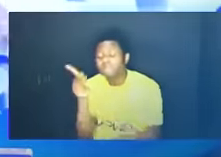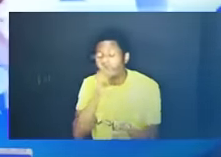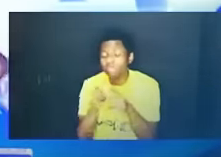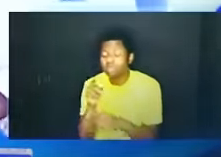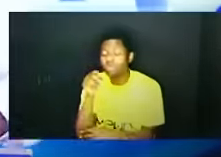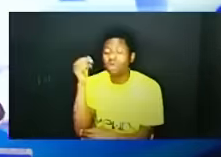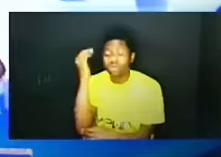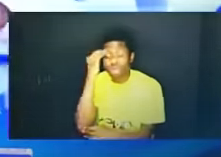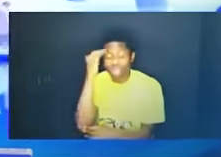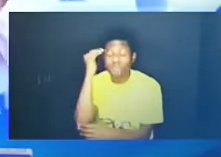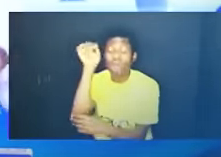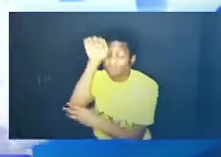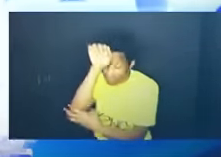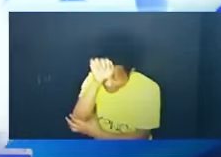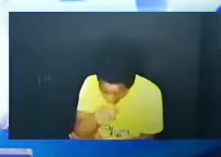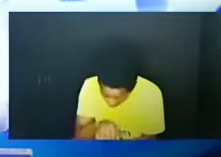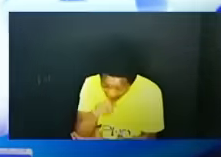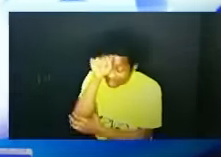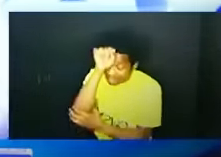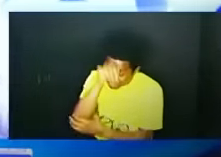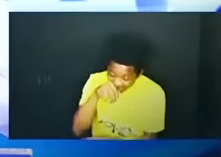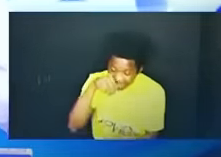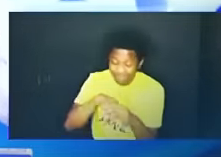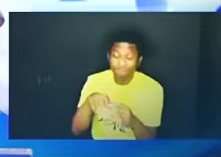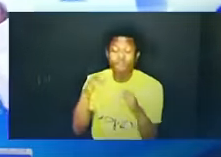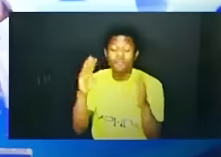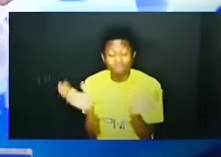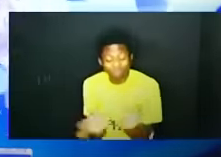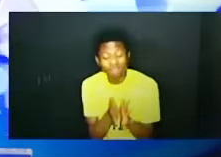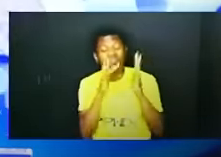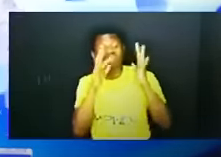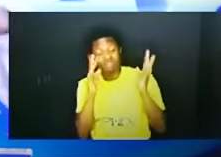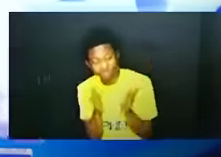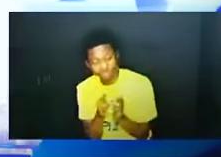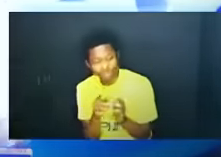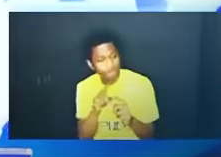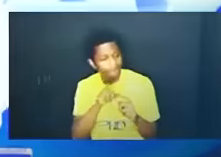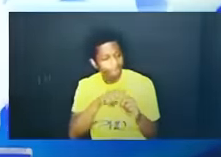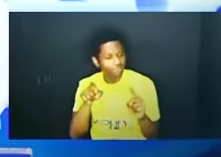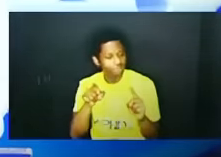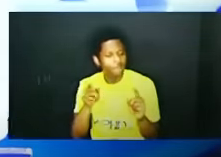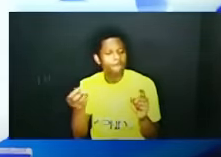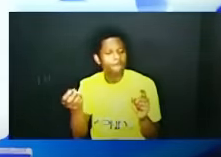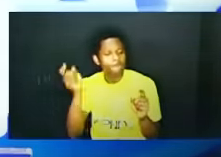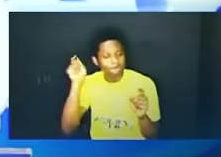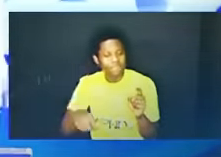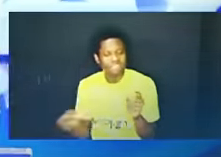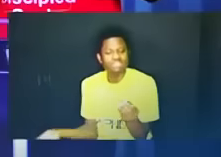in praises or adoration. We are also talking about people serving God.